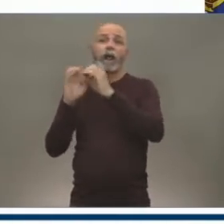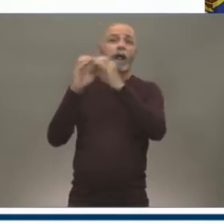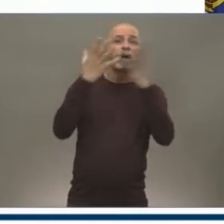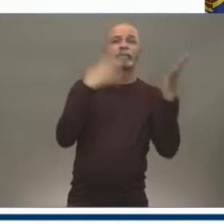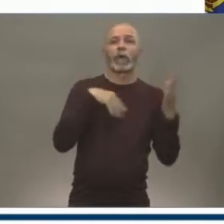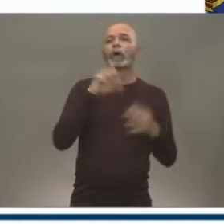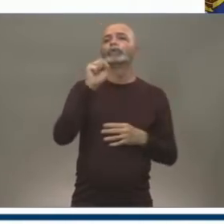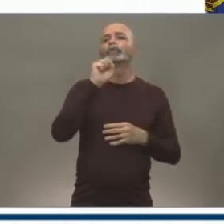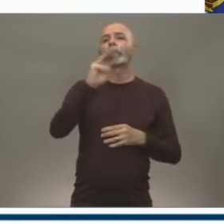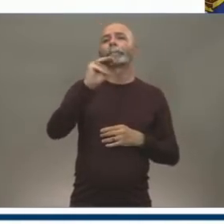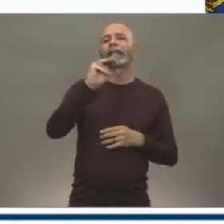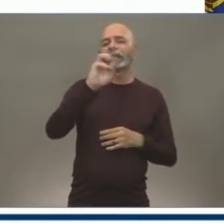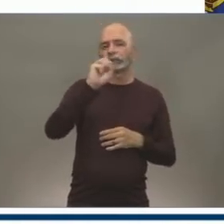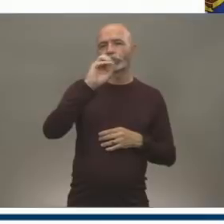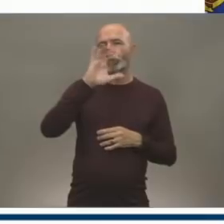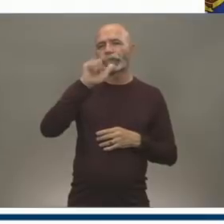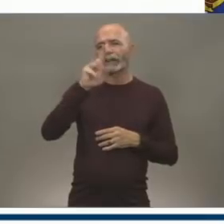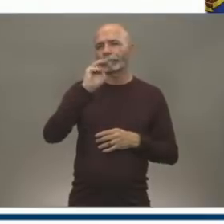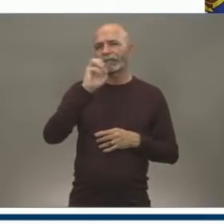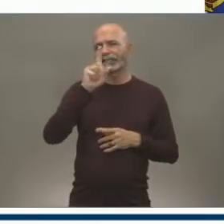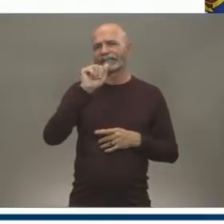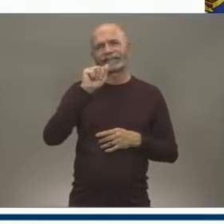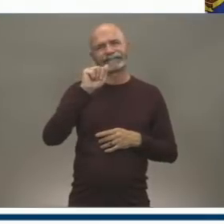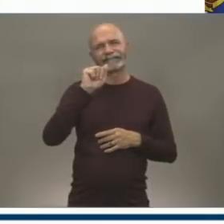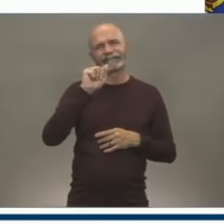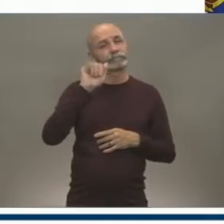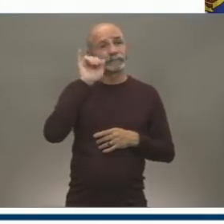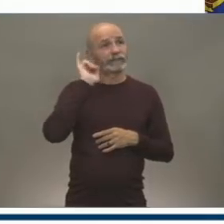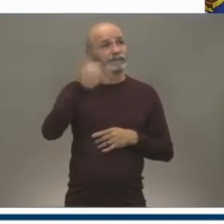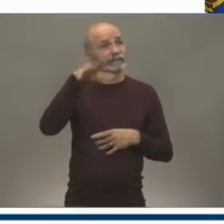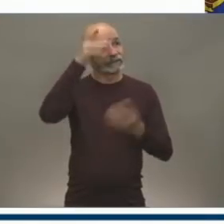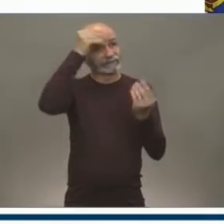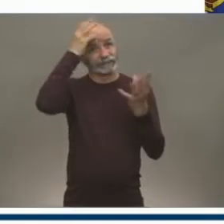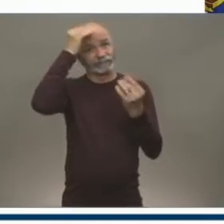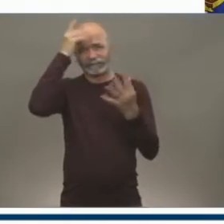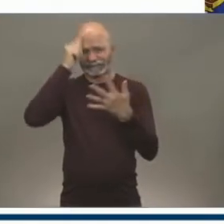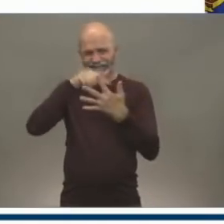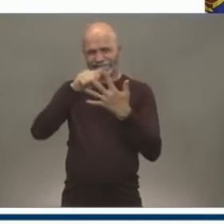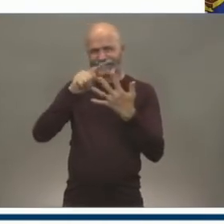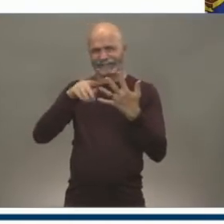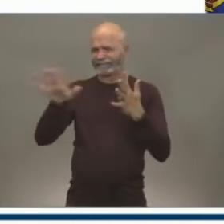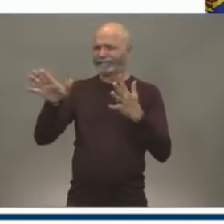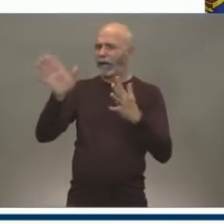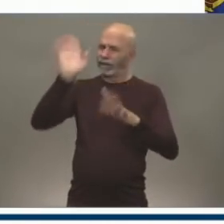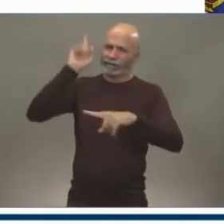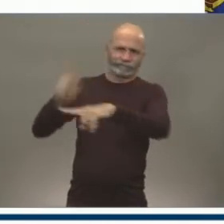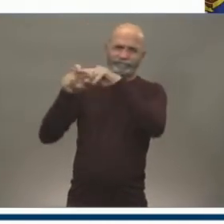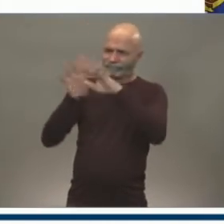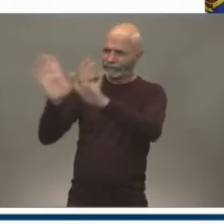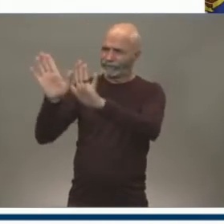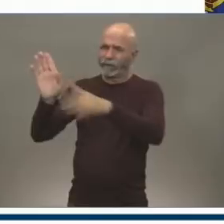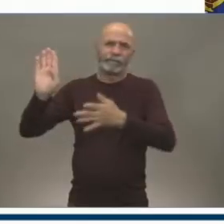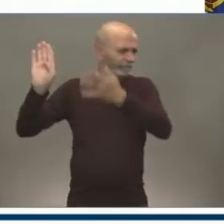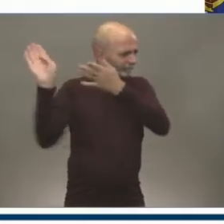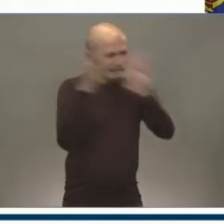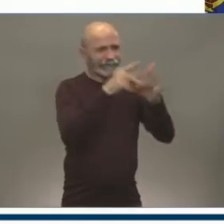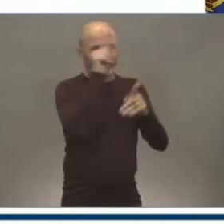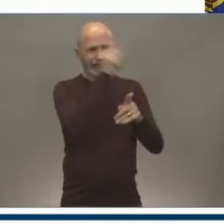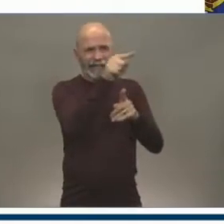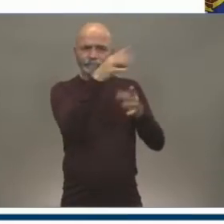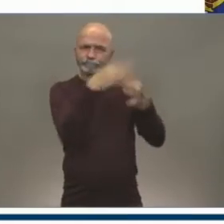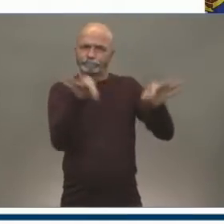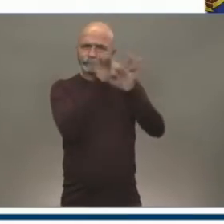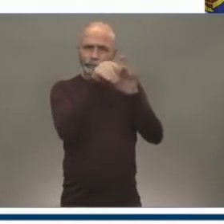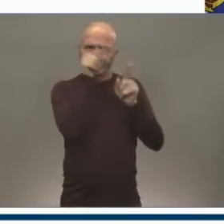back the information to a credible source. I'm wondering, what's the best way to go forward with